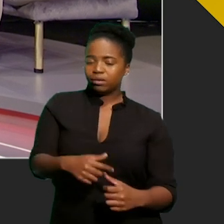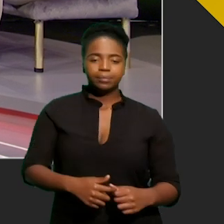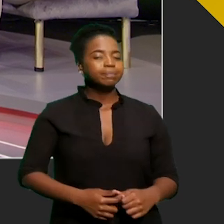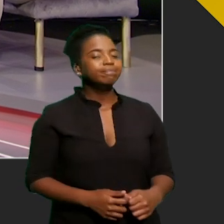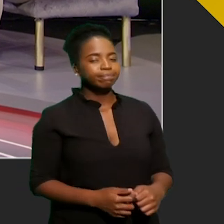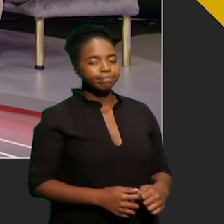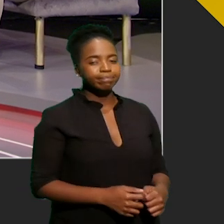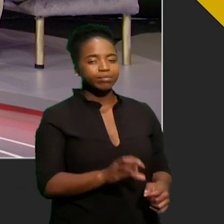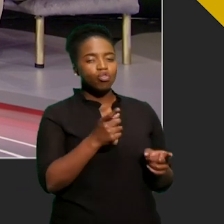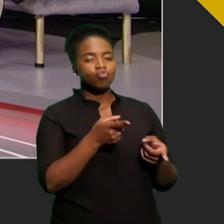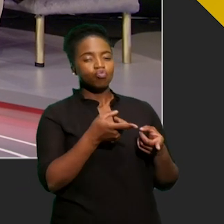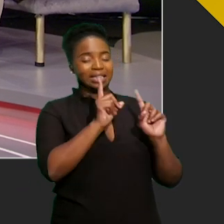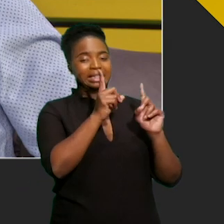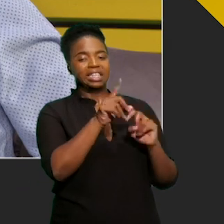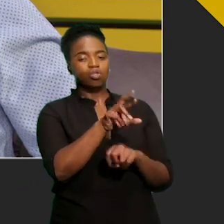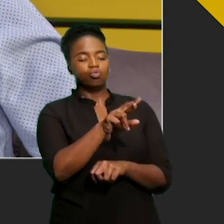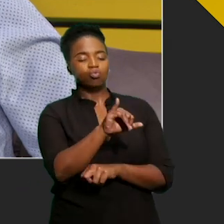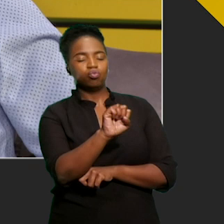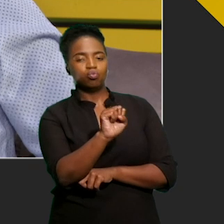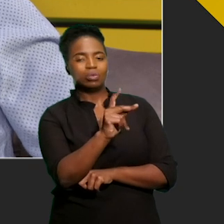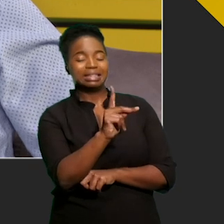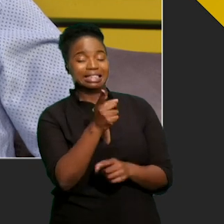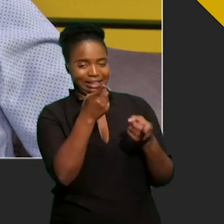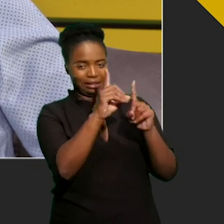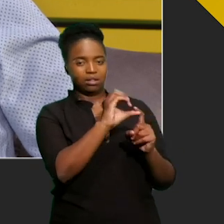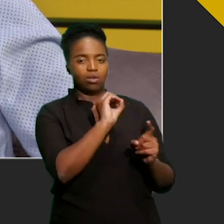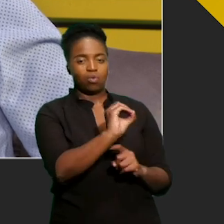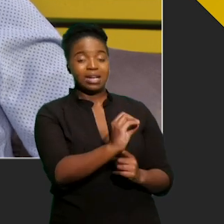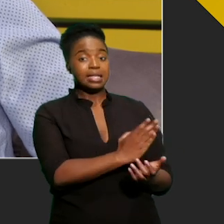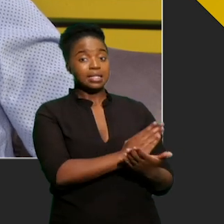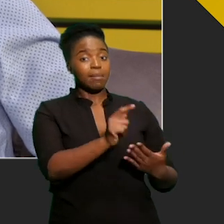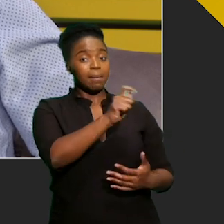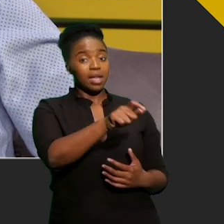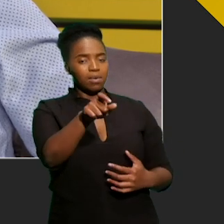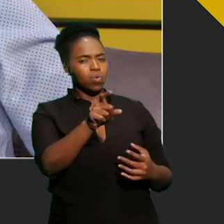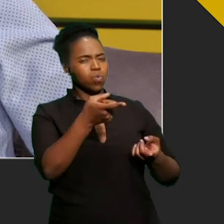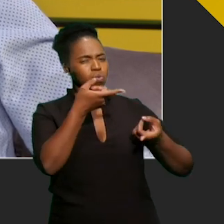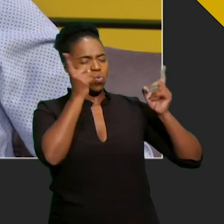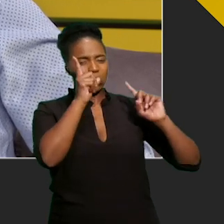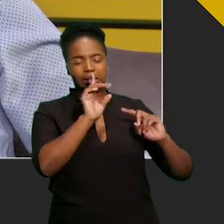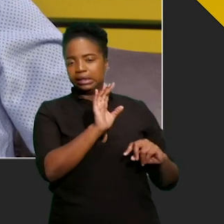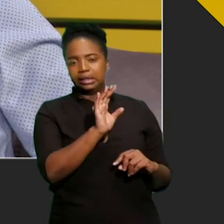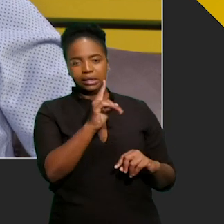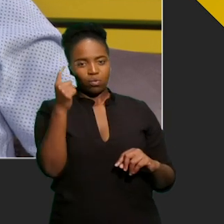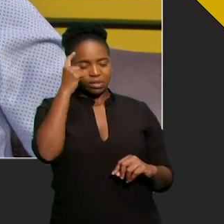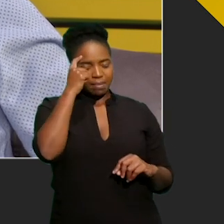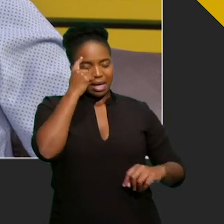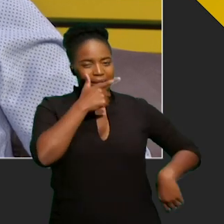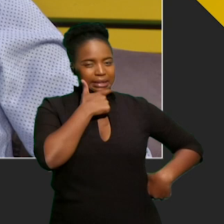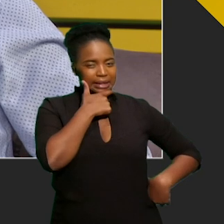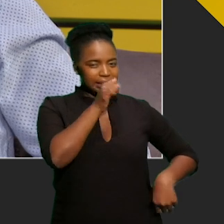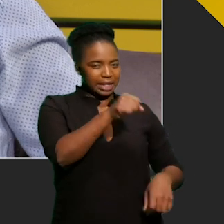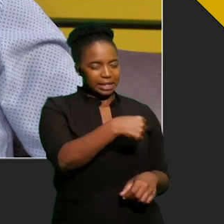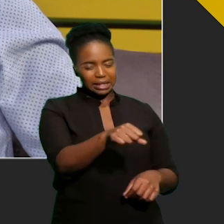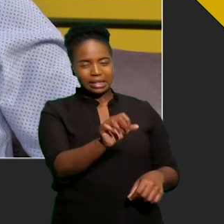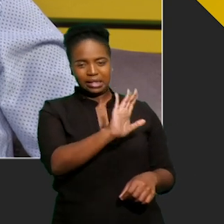there are risks attached to the job. You know, there are certain individuals that are just too dangerous, where you have to think twice about touching